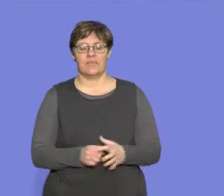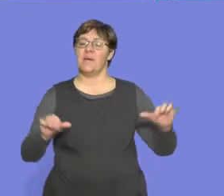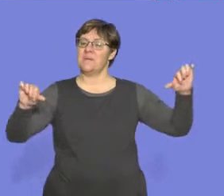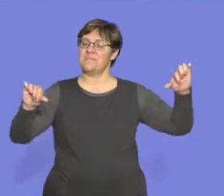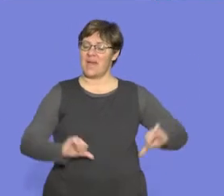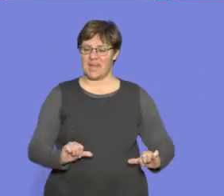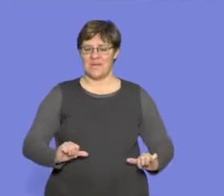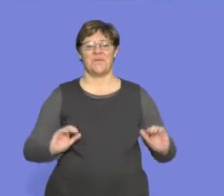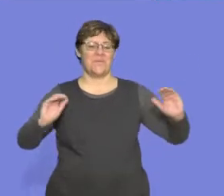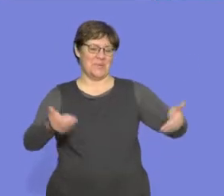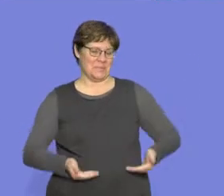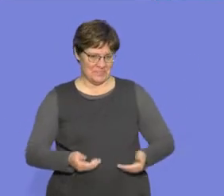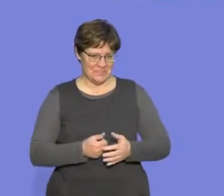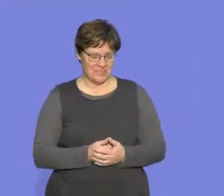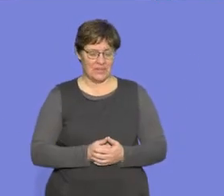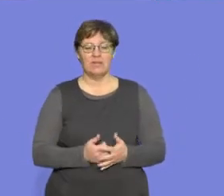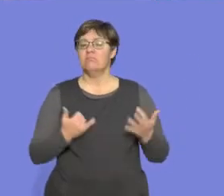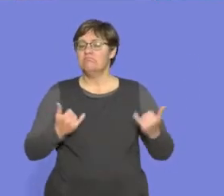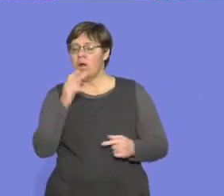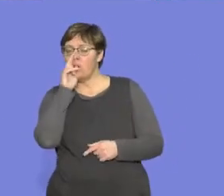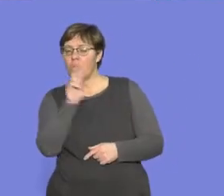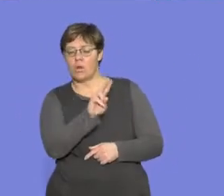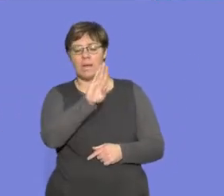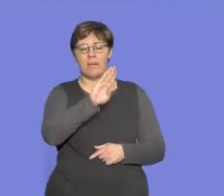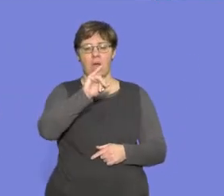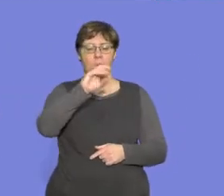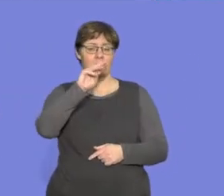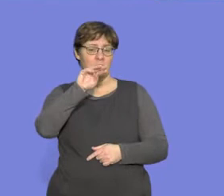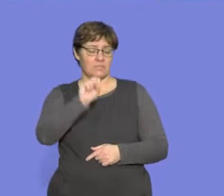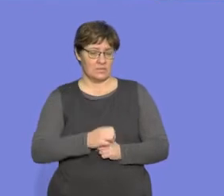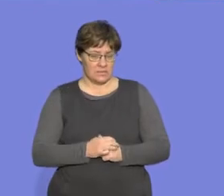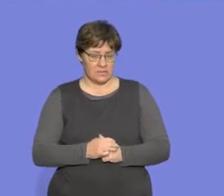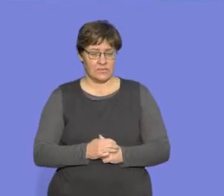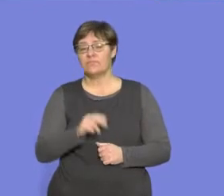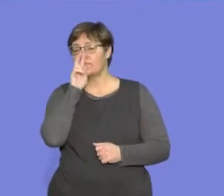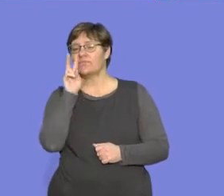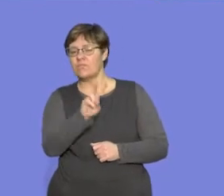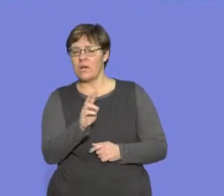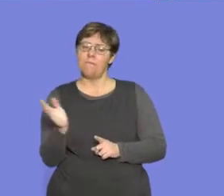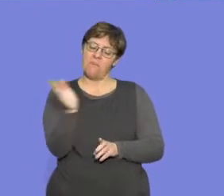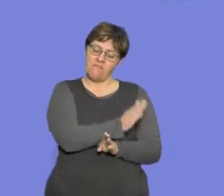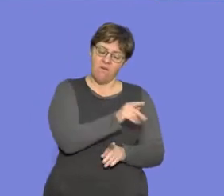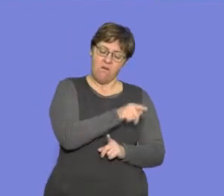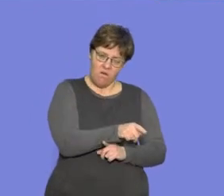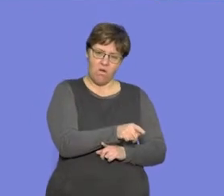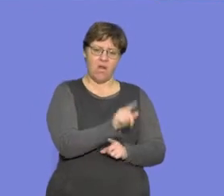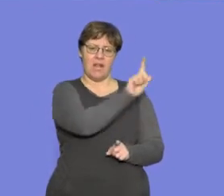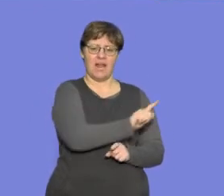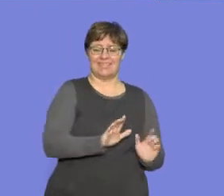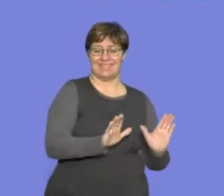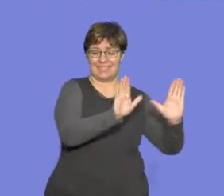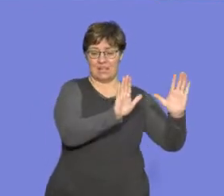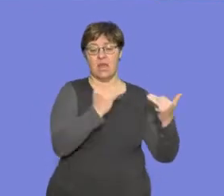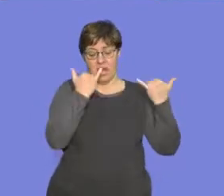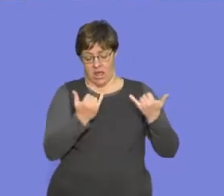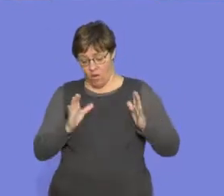Welcome back, life science learners. We've been looking at biomes. In the previous segments, we've looked at terrestrial biomes. In our segment now, we're